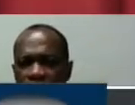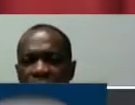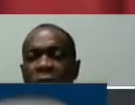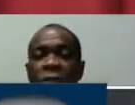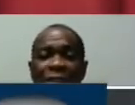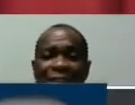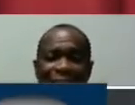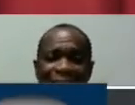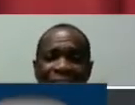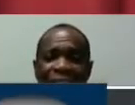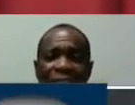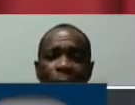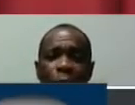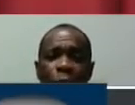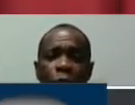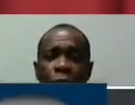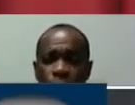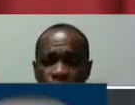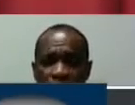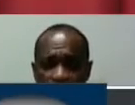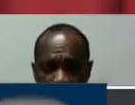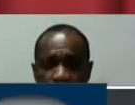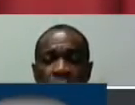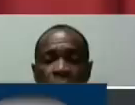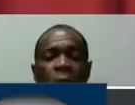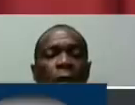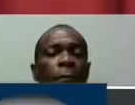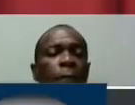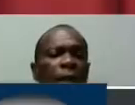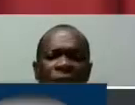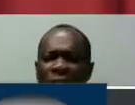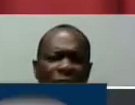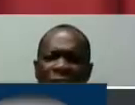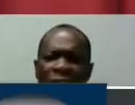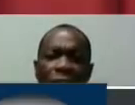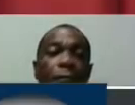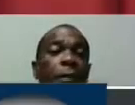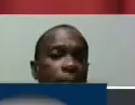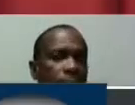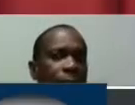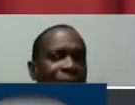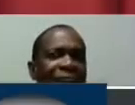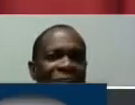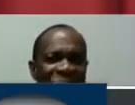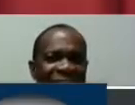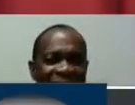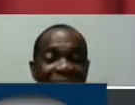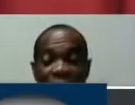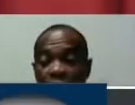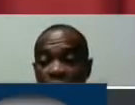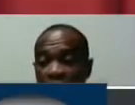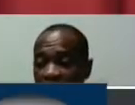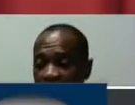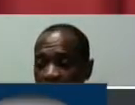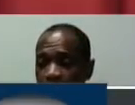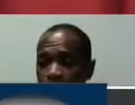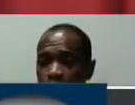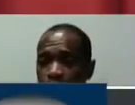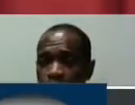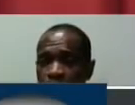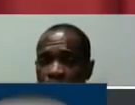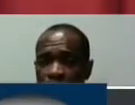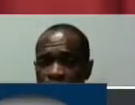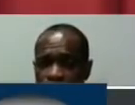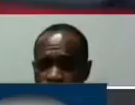completed, but it's a fairly large facility in terms of size. We can give all those details once those MOUs have been completed and